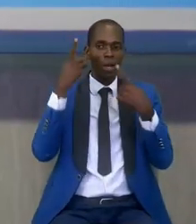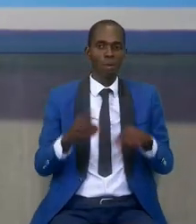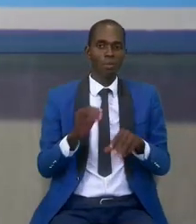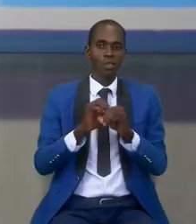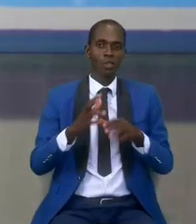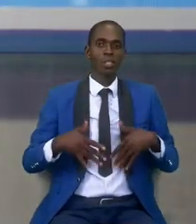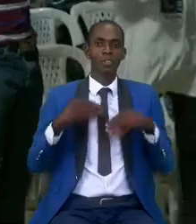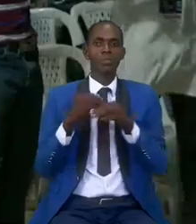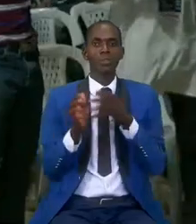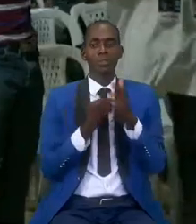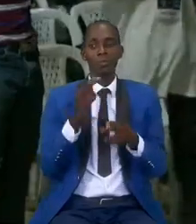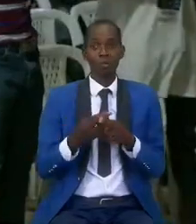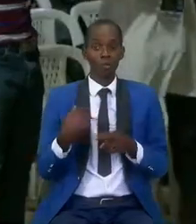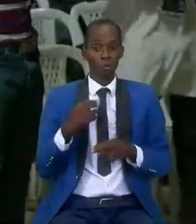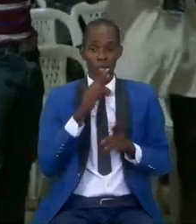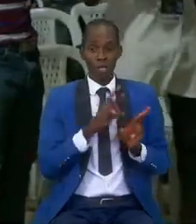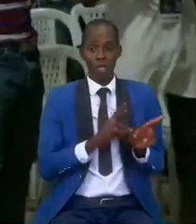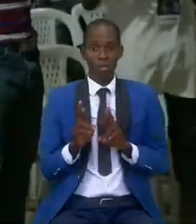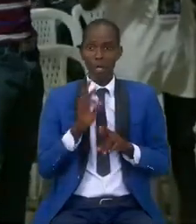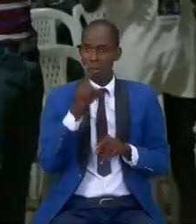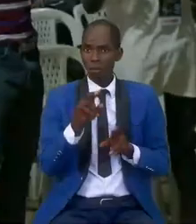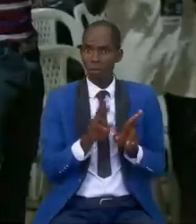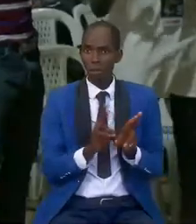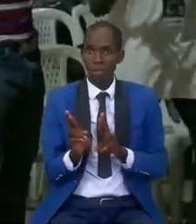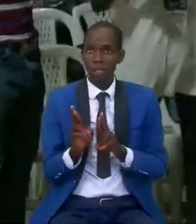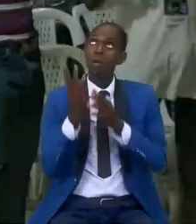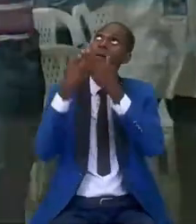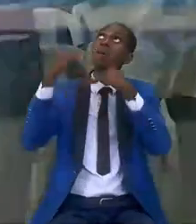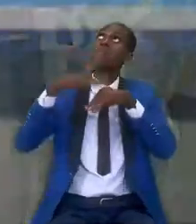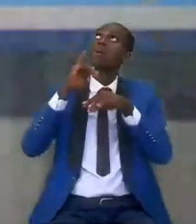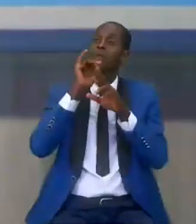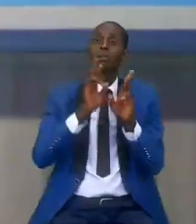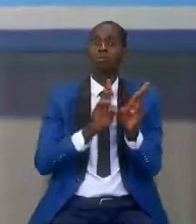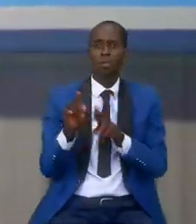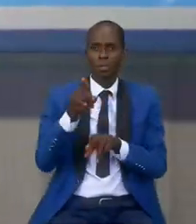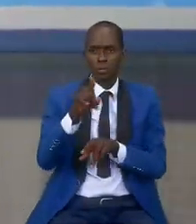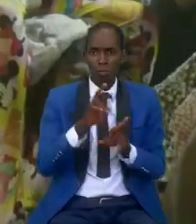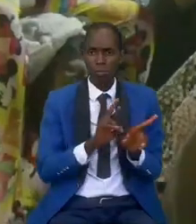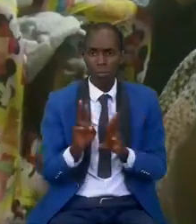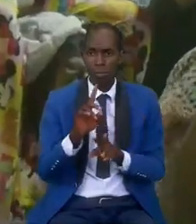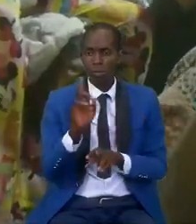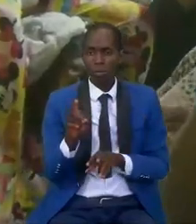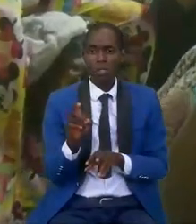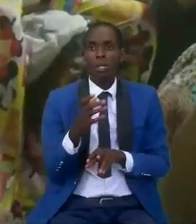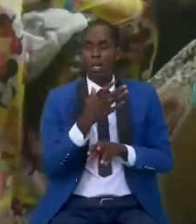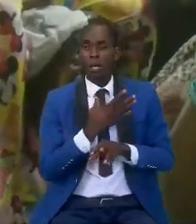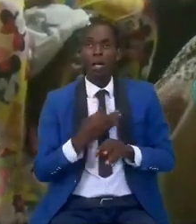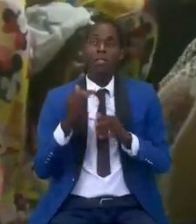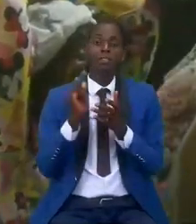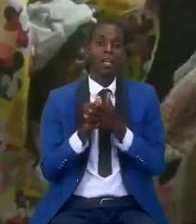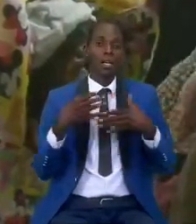ready. Are you ready? Yeah. And that healing is available now. Are you ready? Yeah. Let's pray